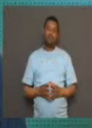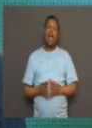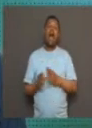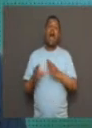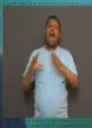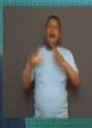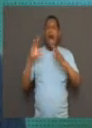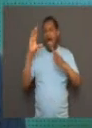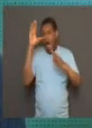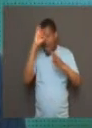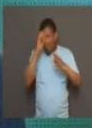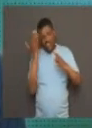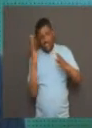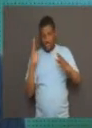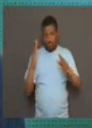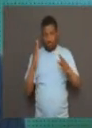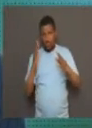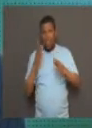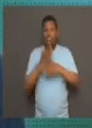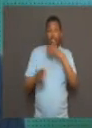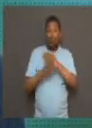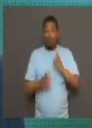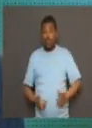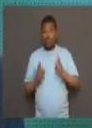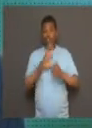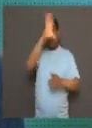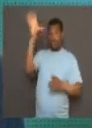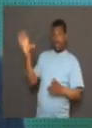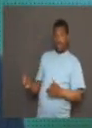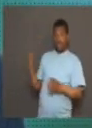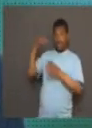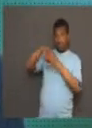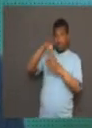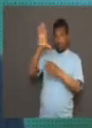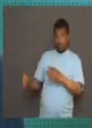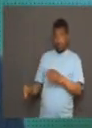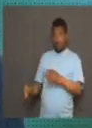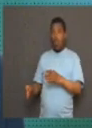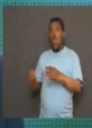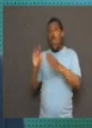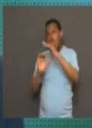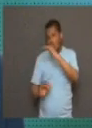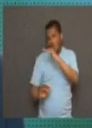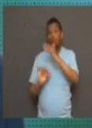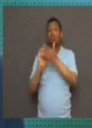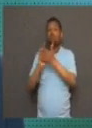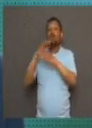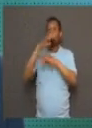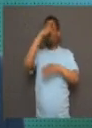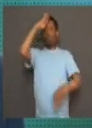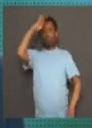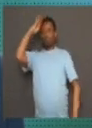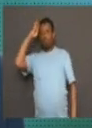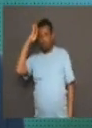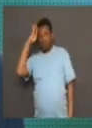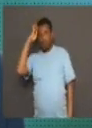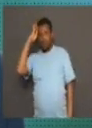The average standard of living in Africa is lower than in